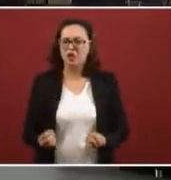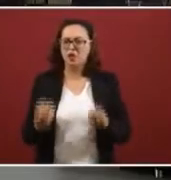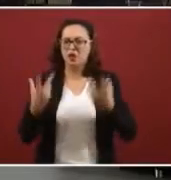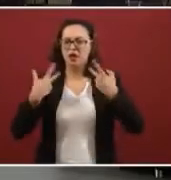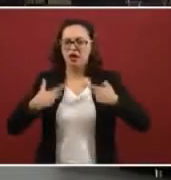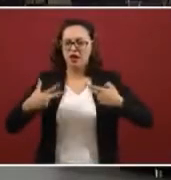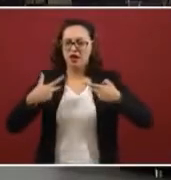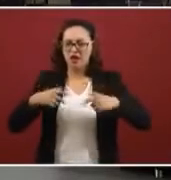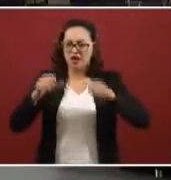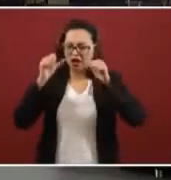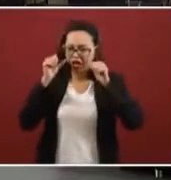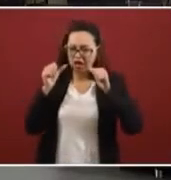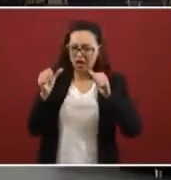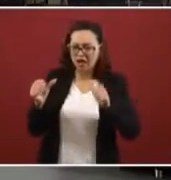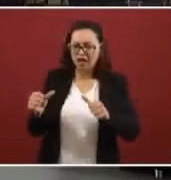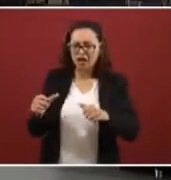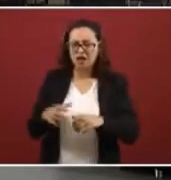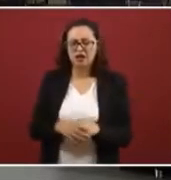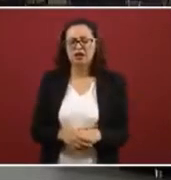been attended?